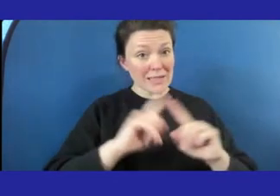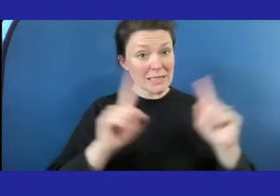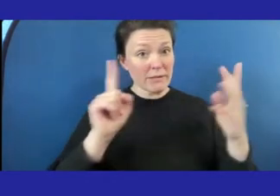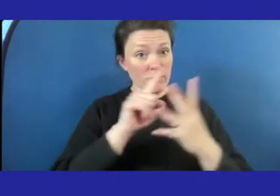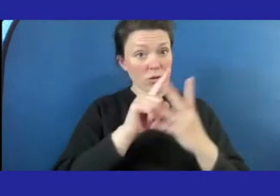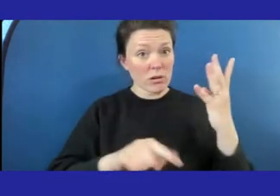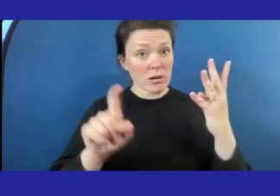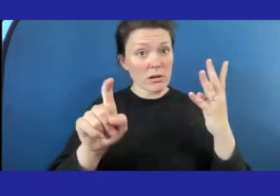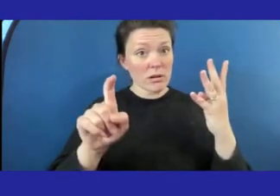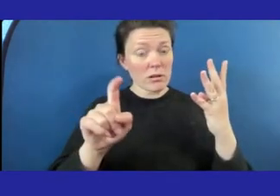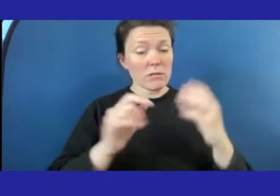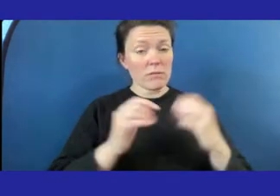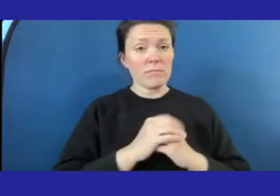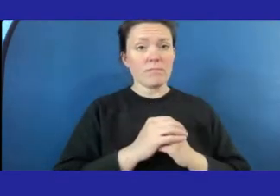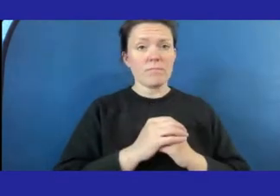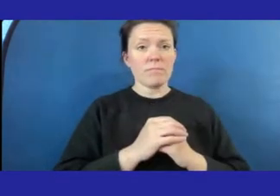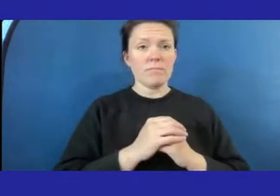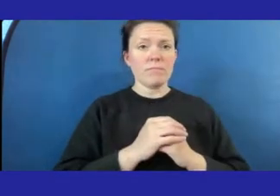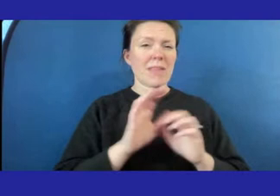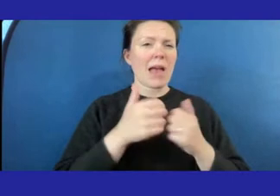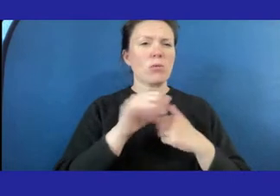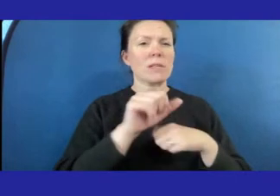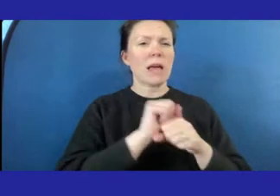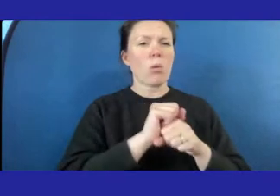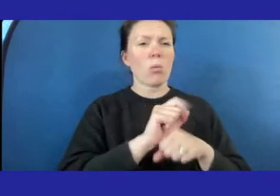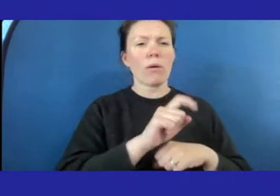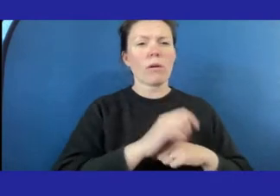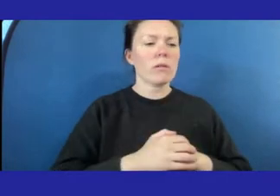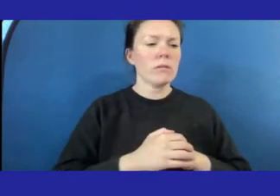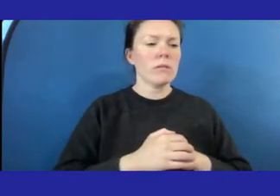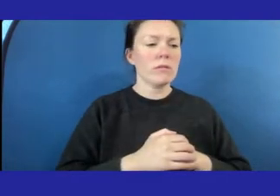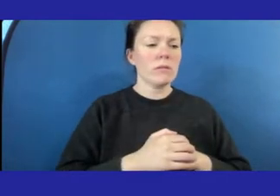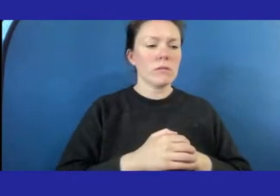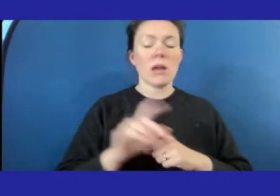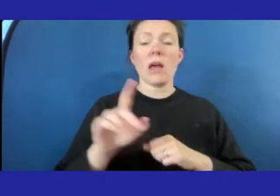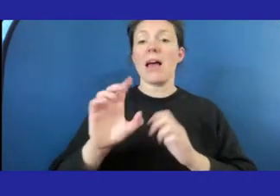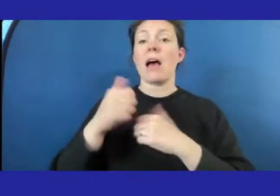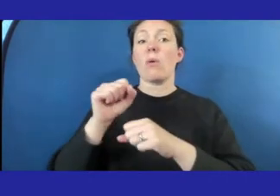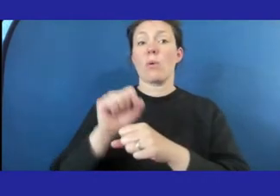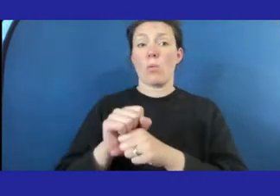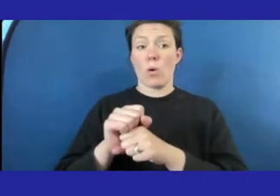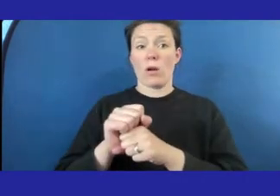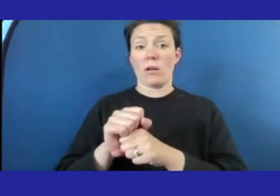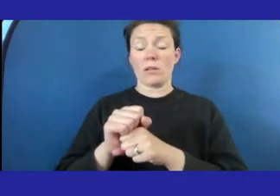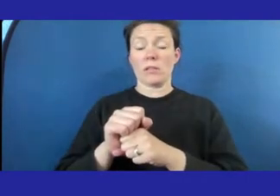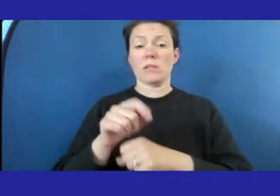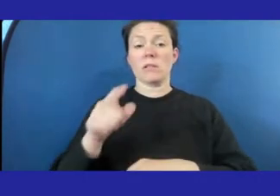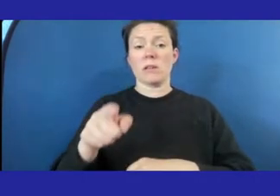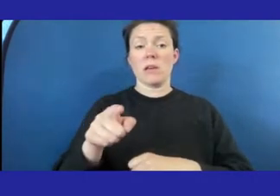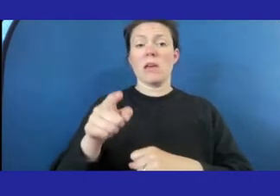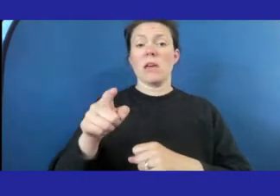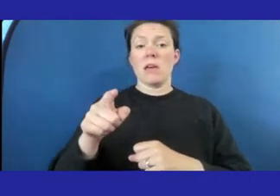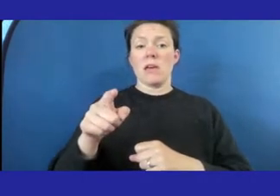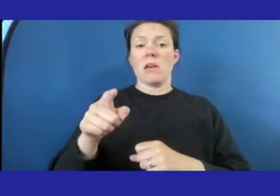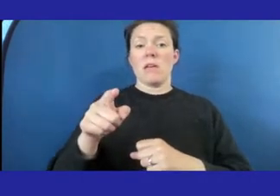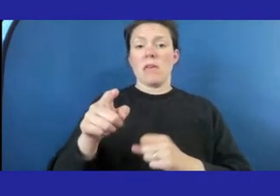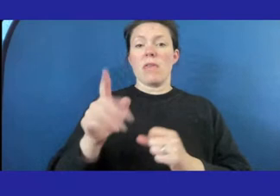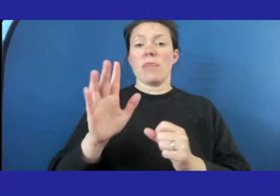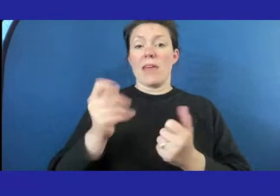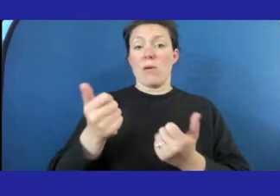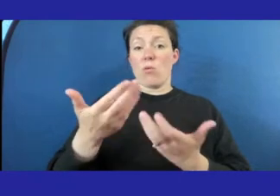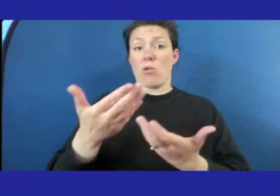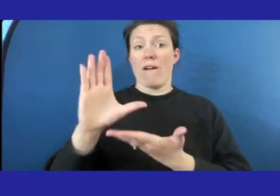recover and what they charge, or how does that work? Well, so how it works is that over a certain amount of money, they will give us a